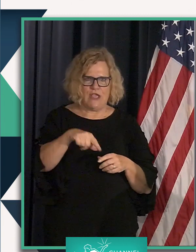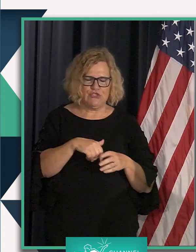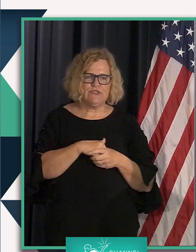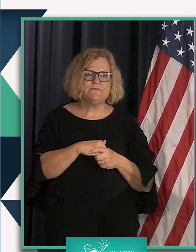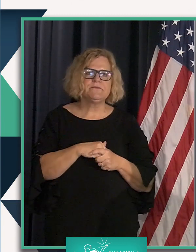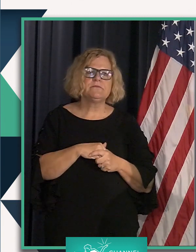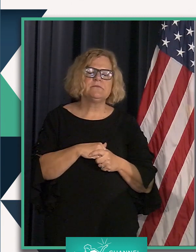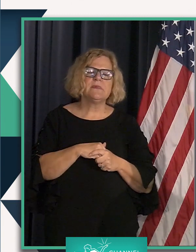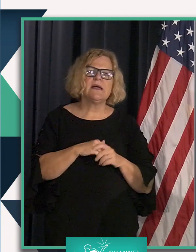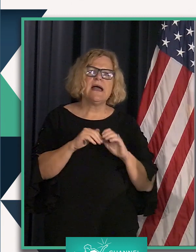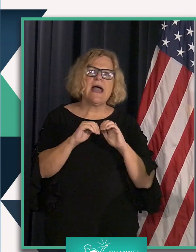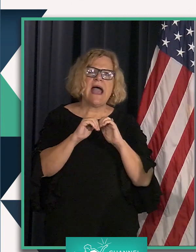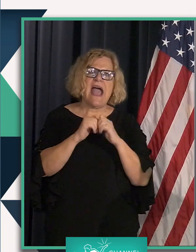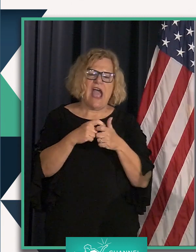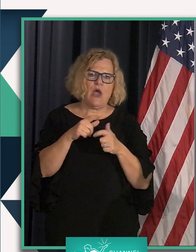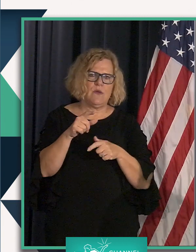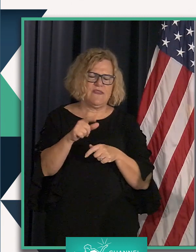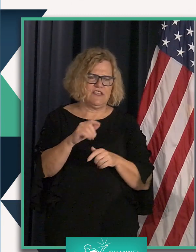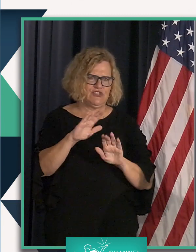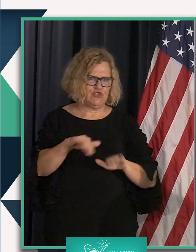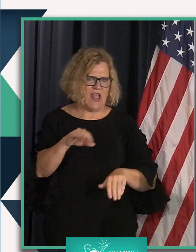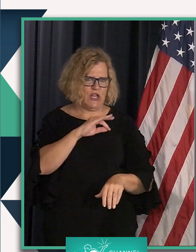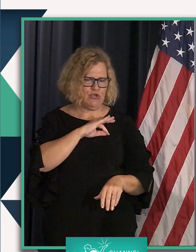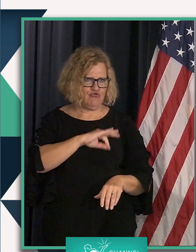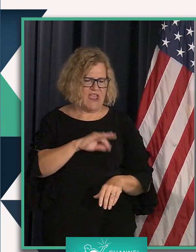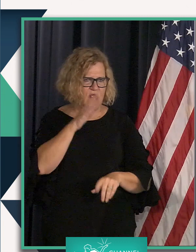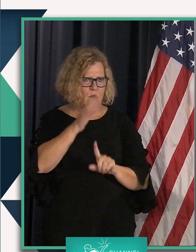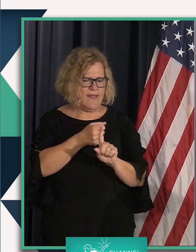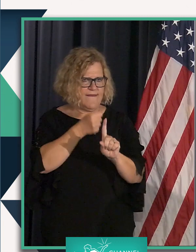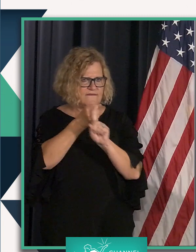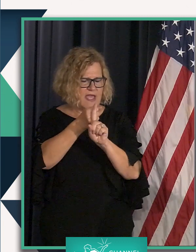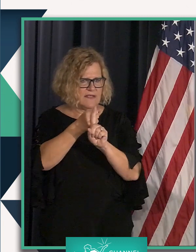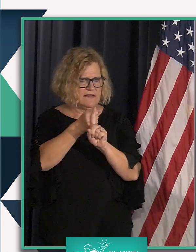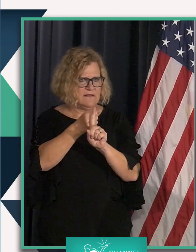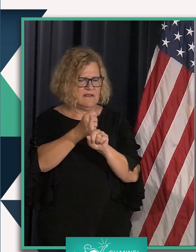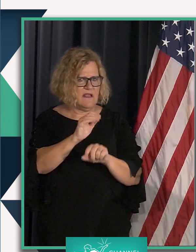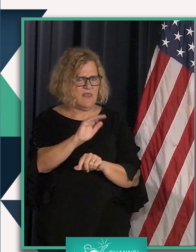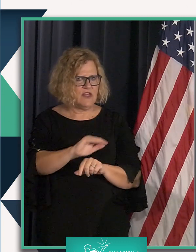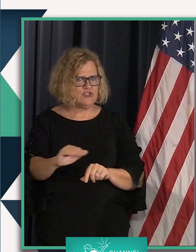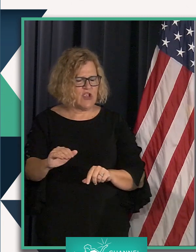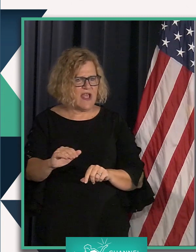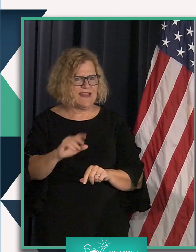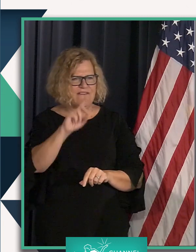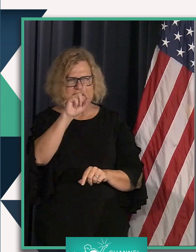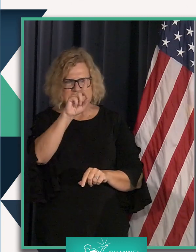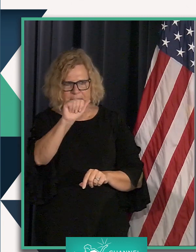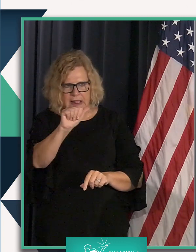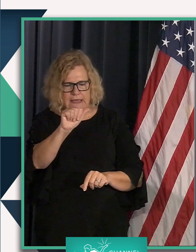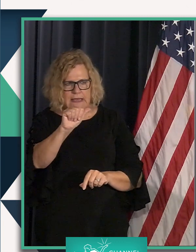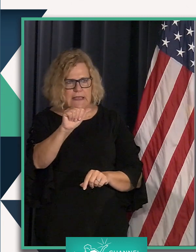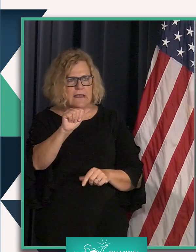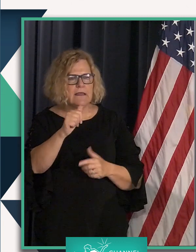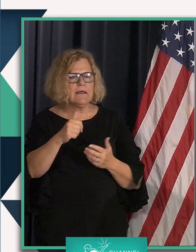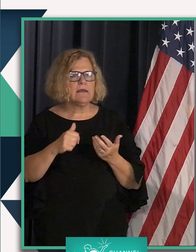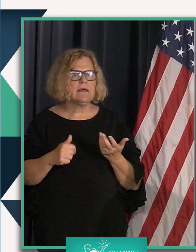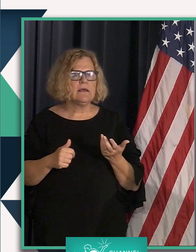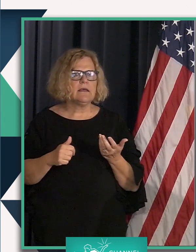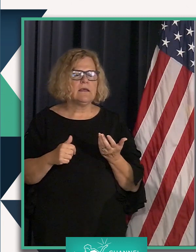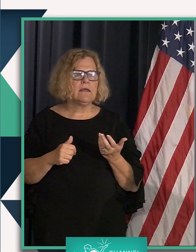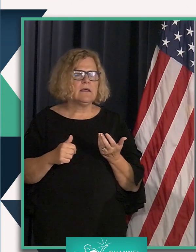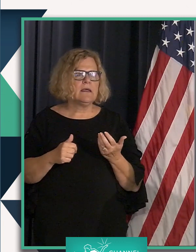is how this child credit will affect the child who have a disability and